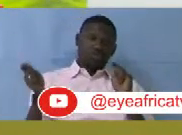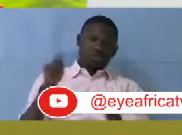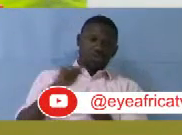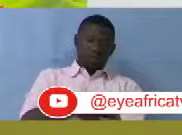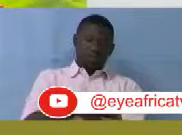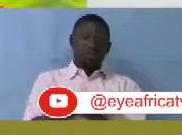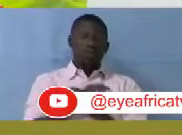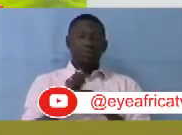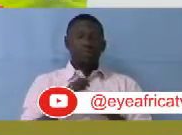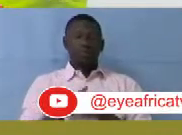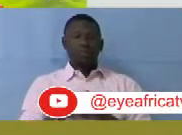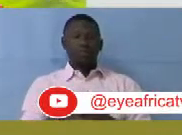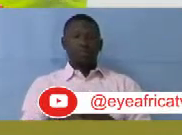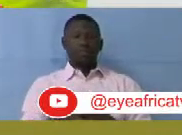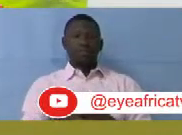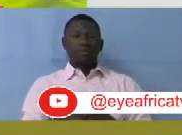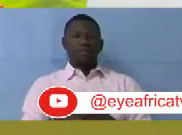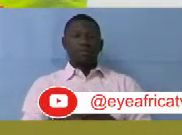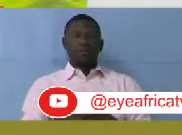I took my